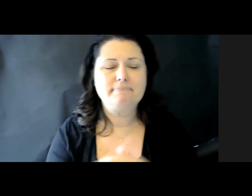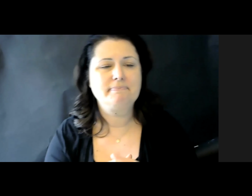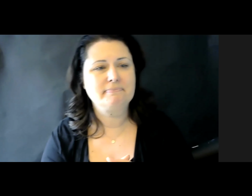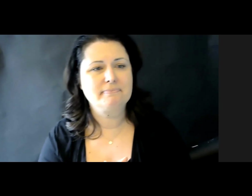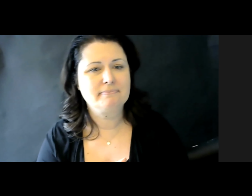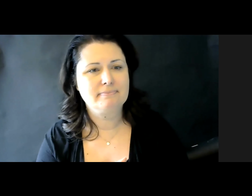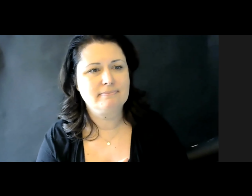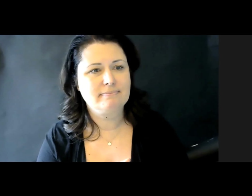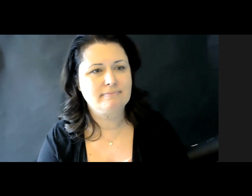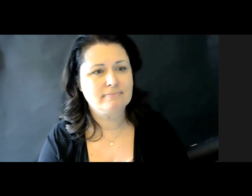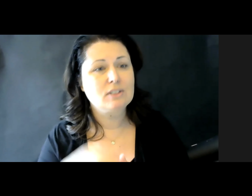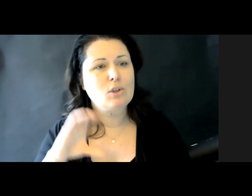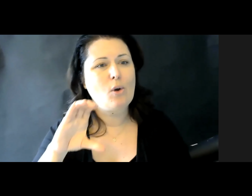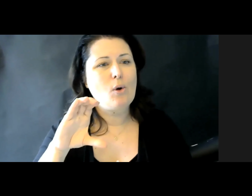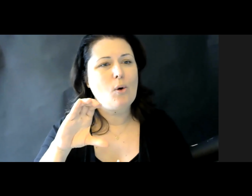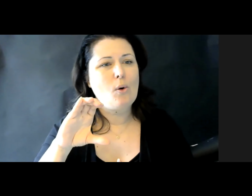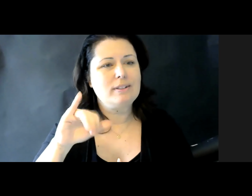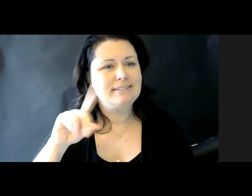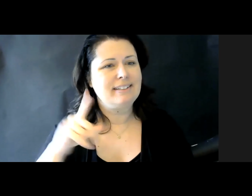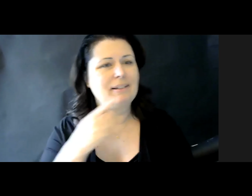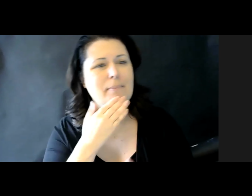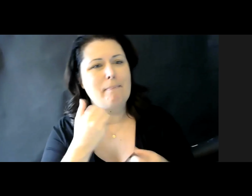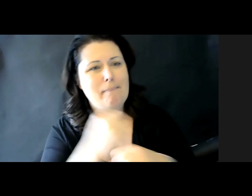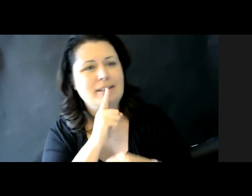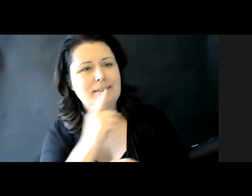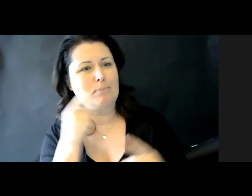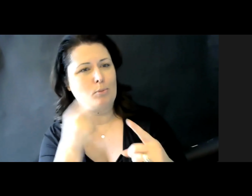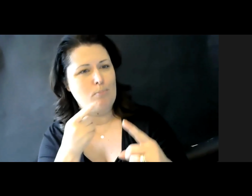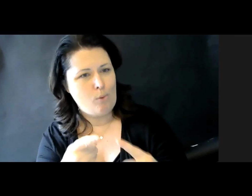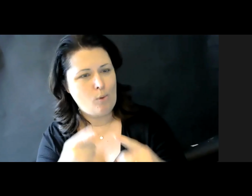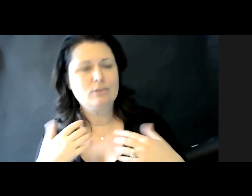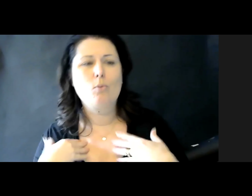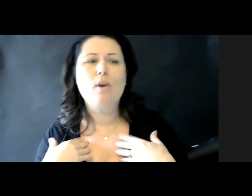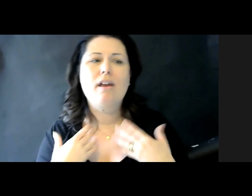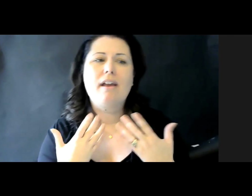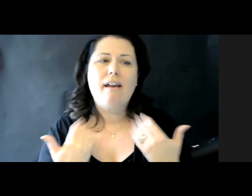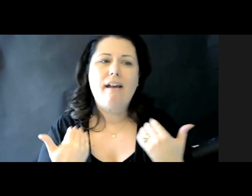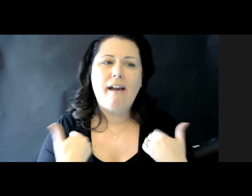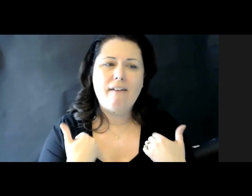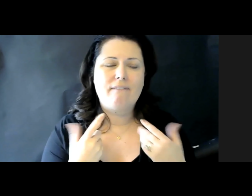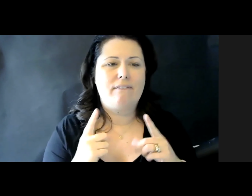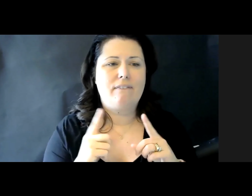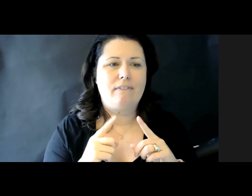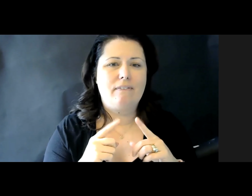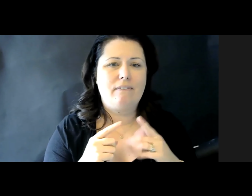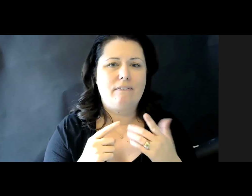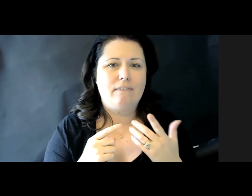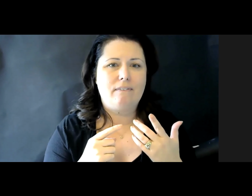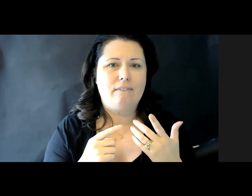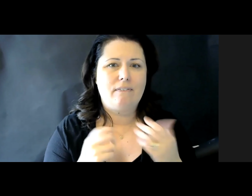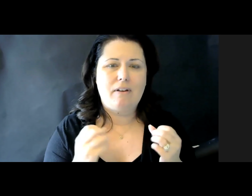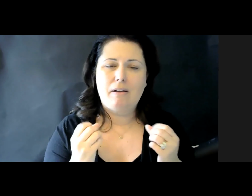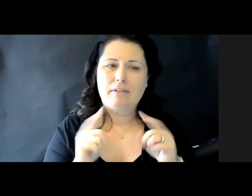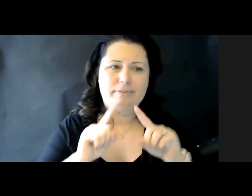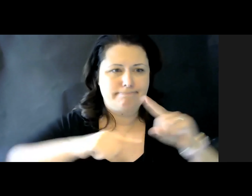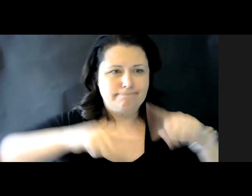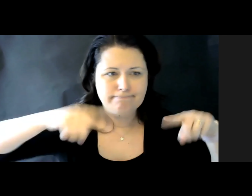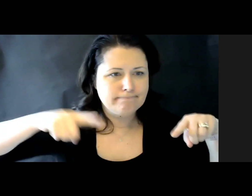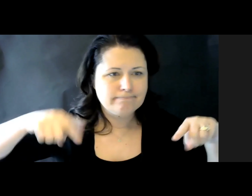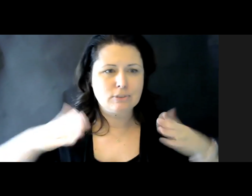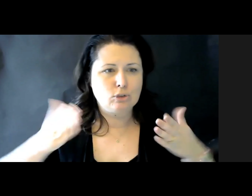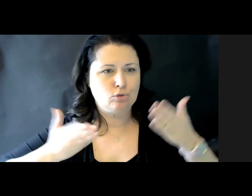So Cindy brought up a couple of good points. We also host many mutual aid meetings. I'm going to flip myself back around.